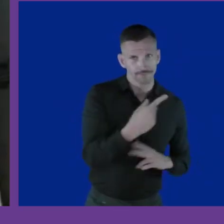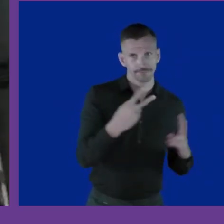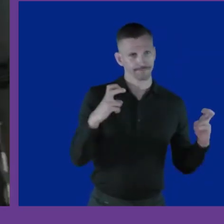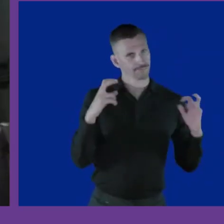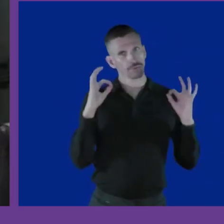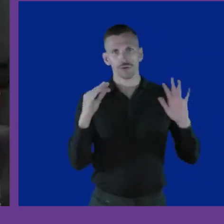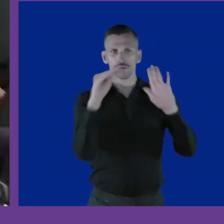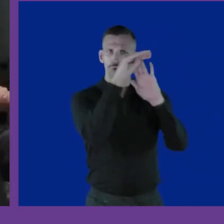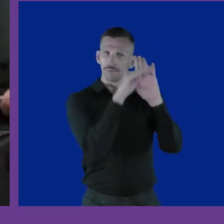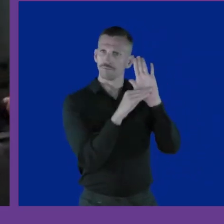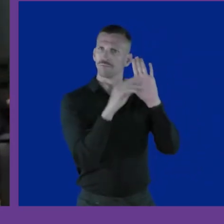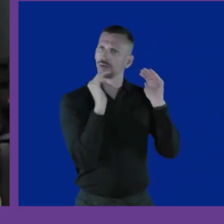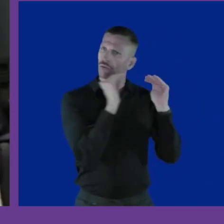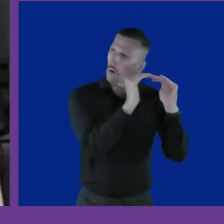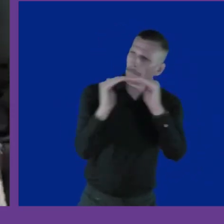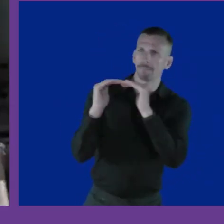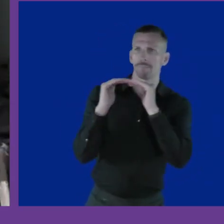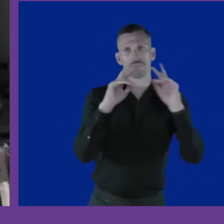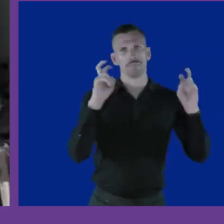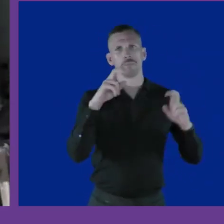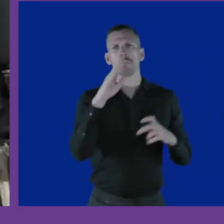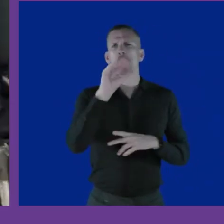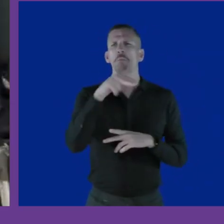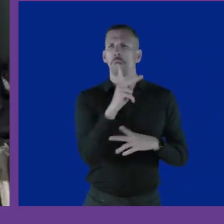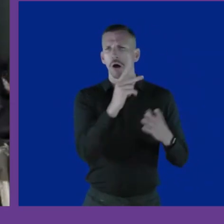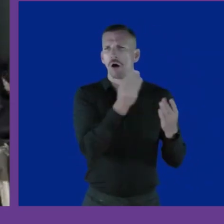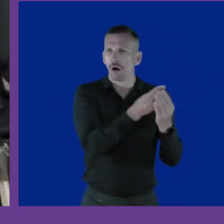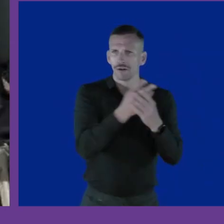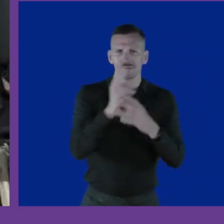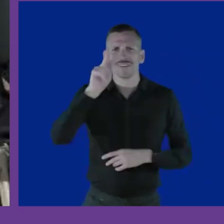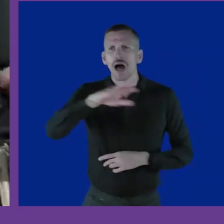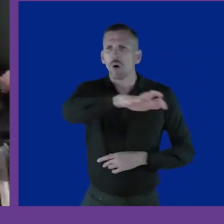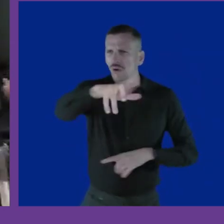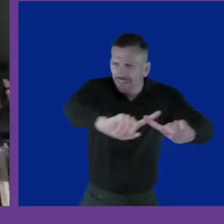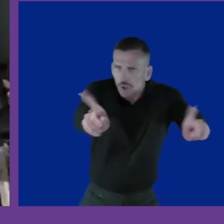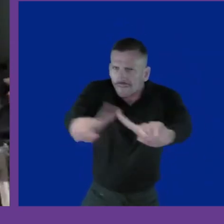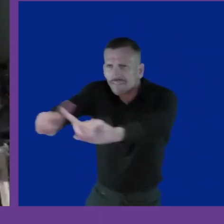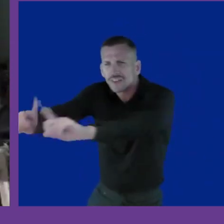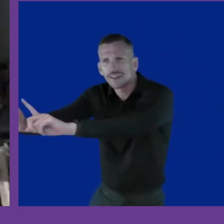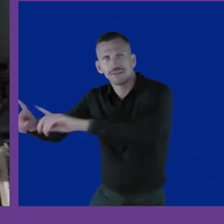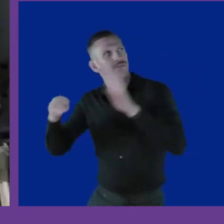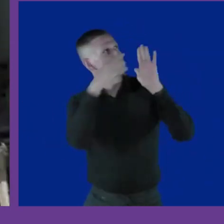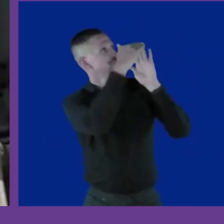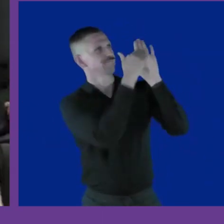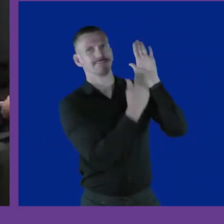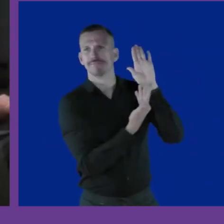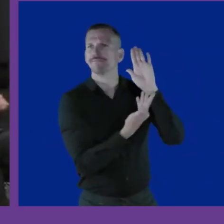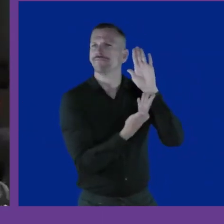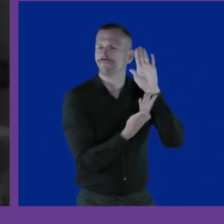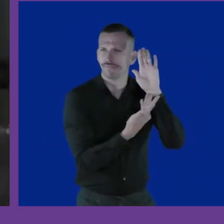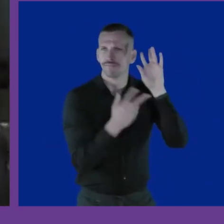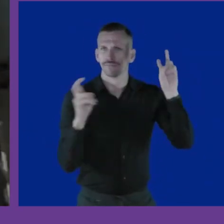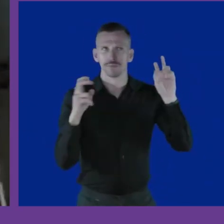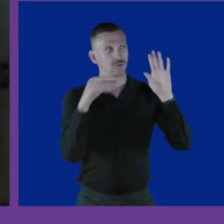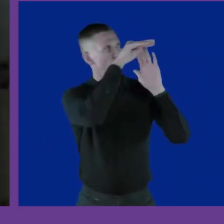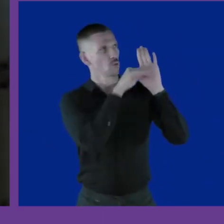is the third stage you get to before you certify, and they are imposing their own standards. So what are we